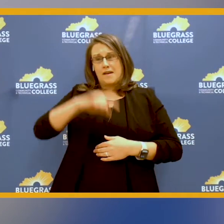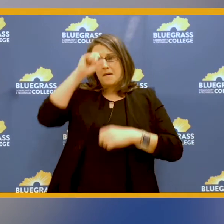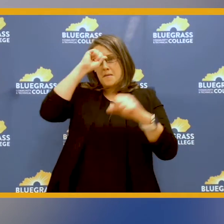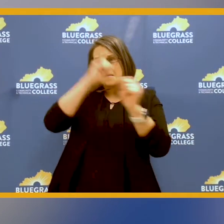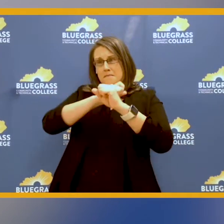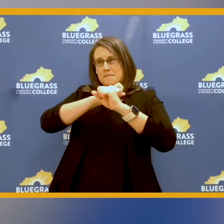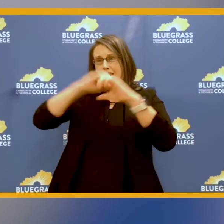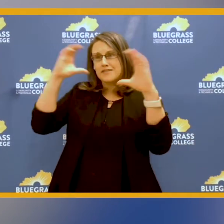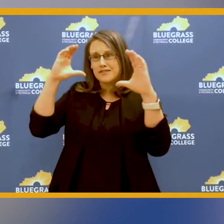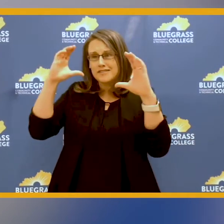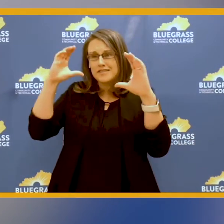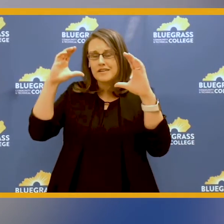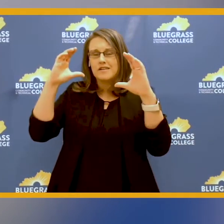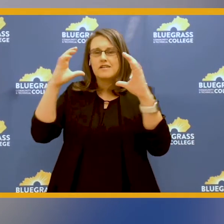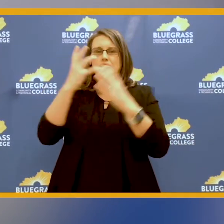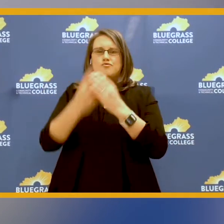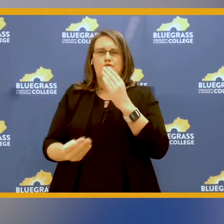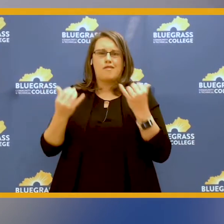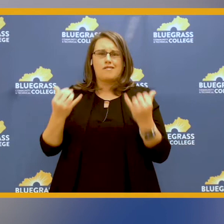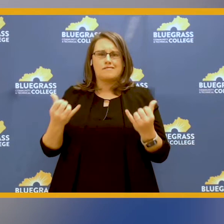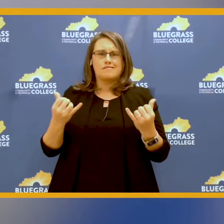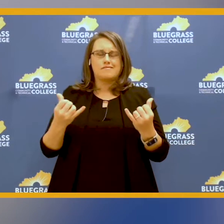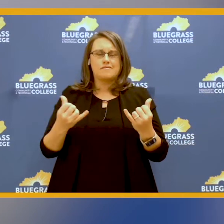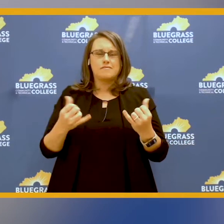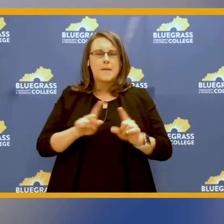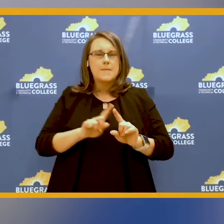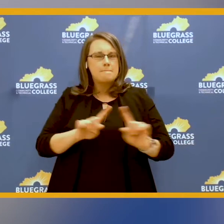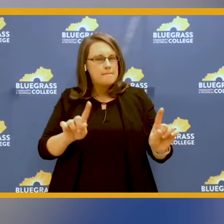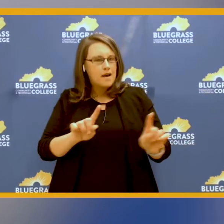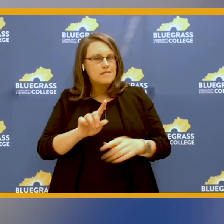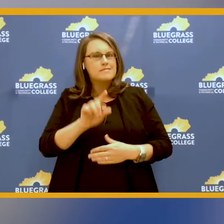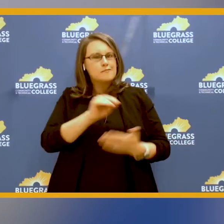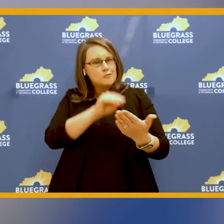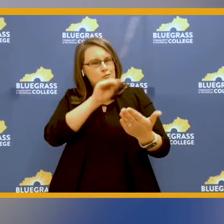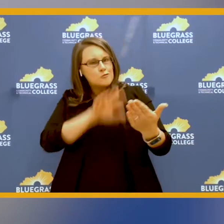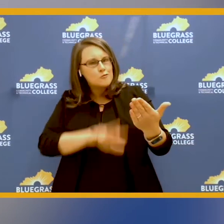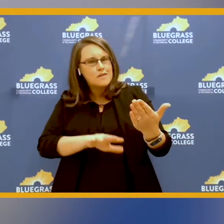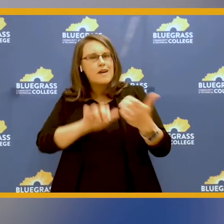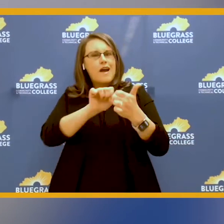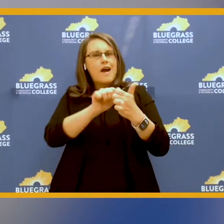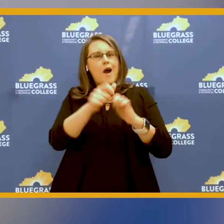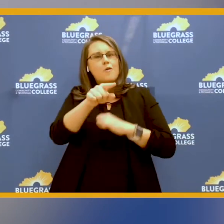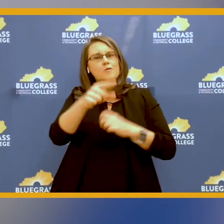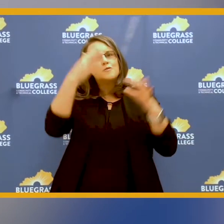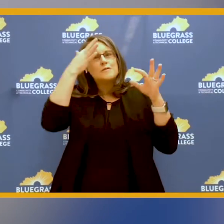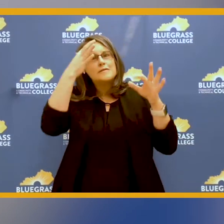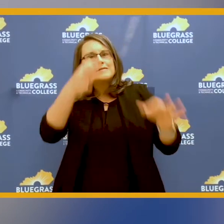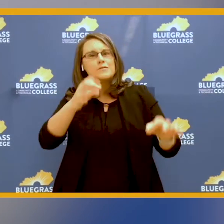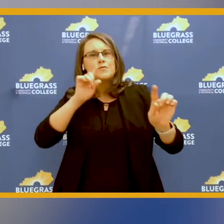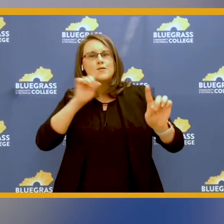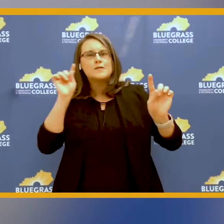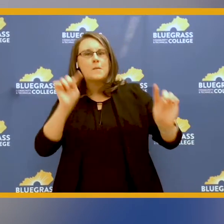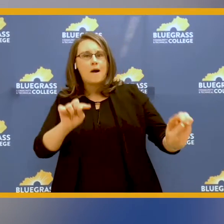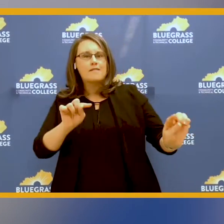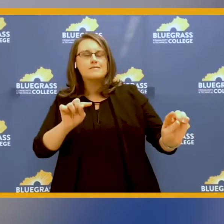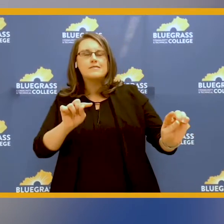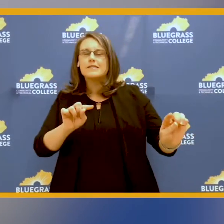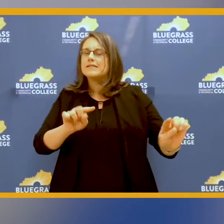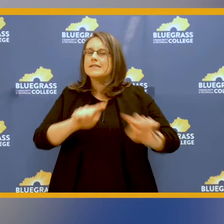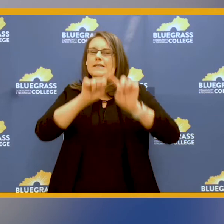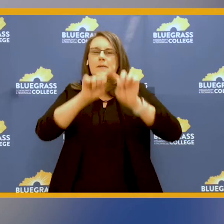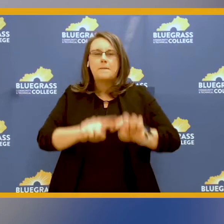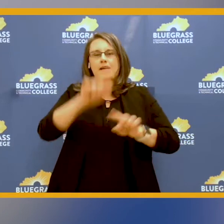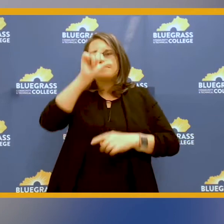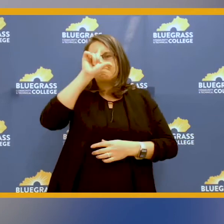imagine. However, students, how you respond to this depends entirely on